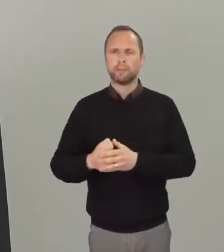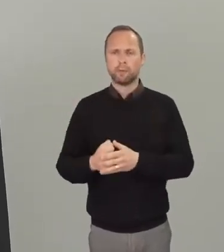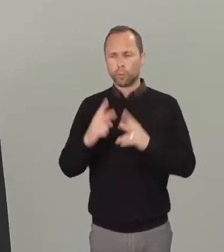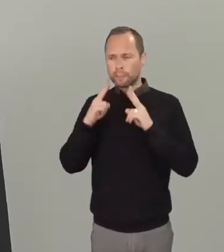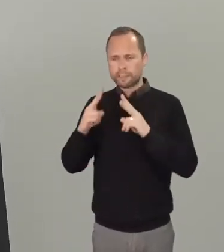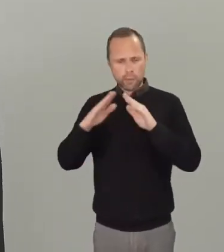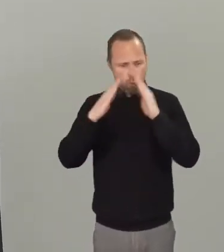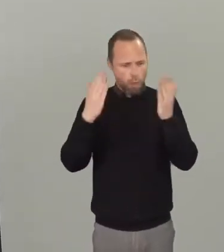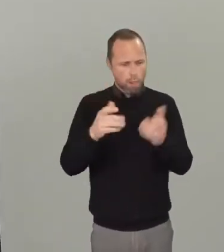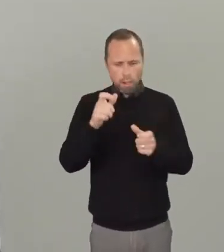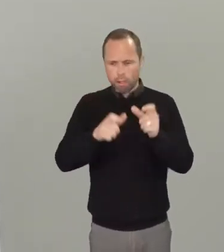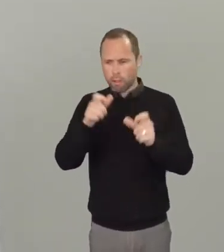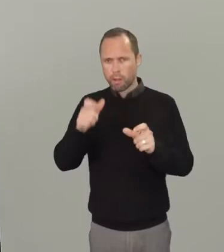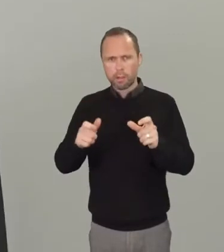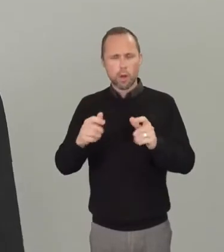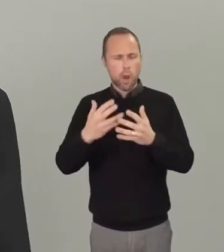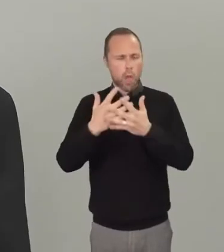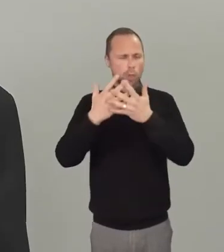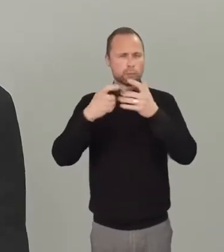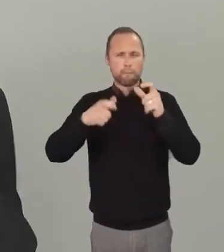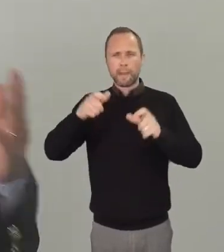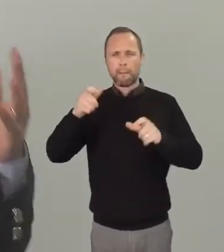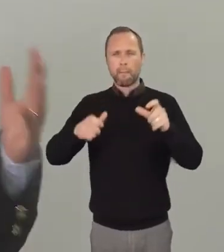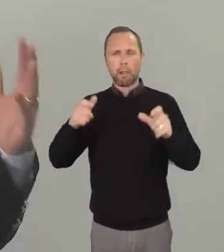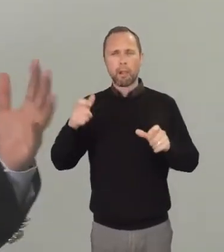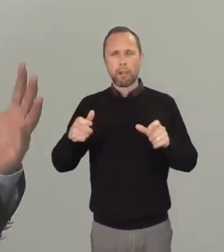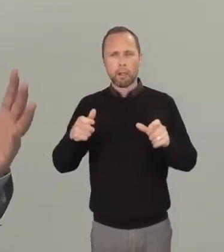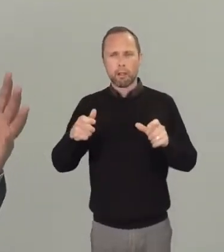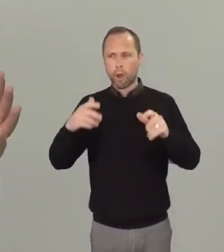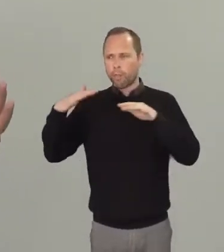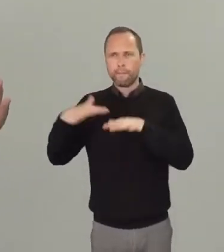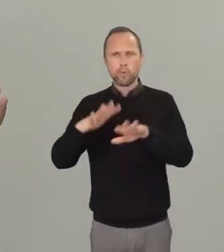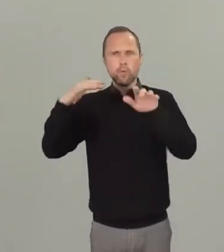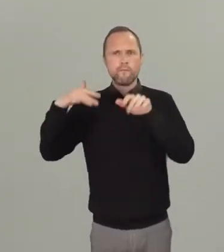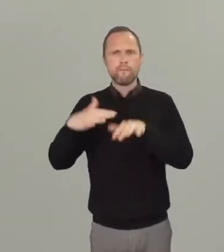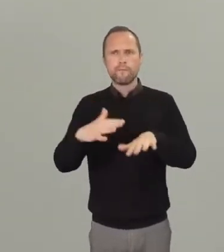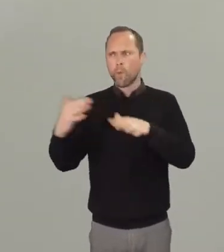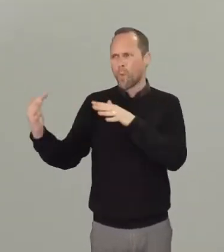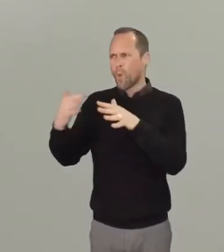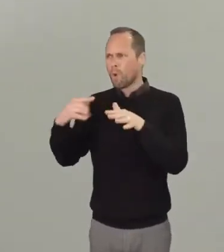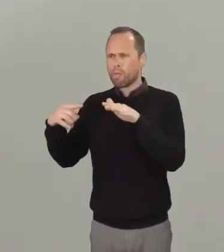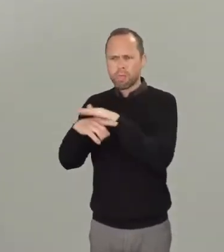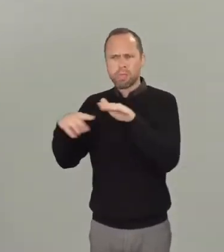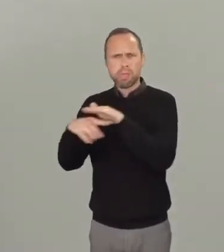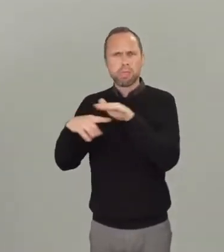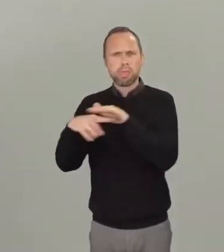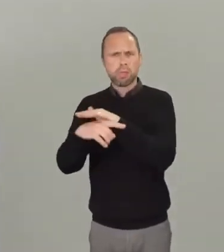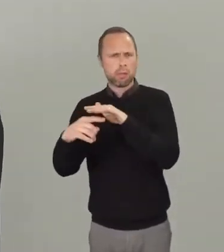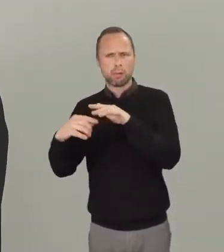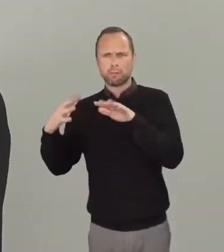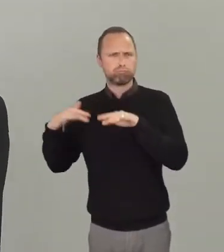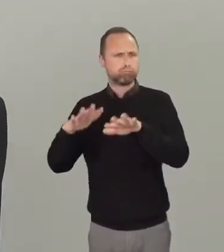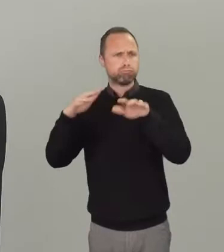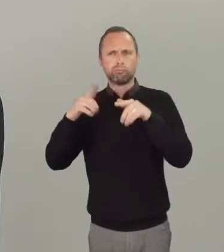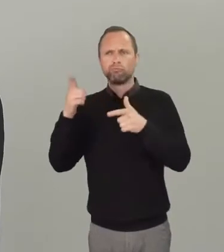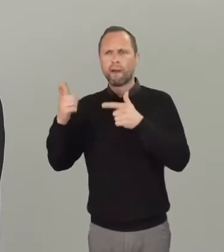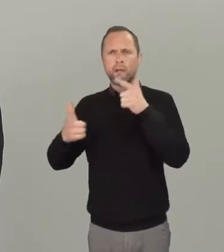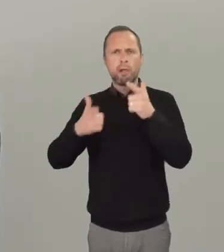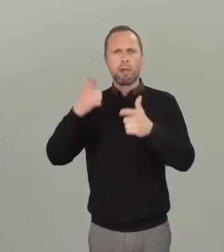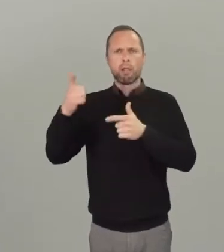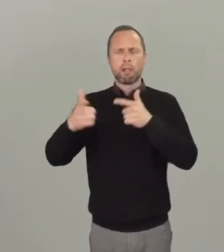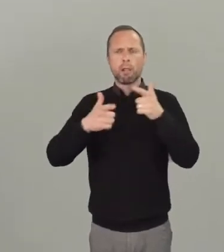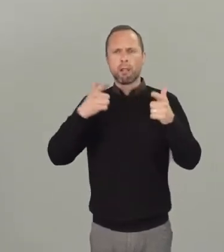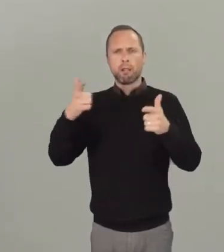world where huge numbers of people are on the move. If refugees and